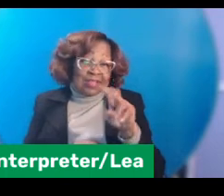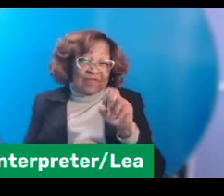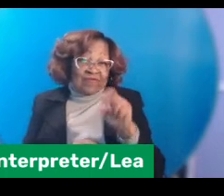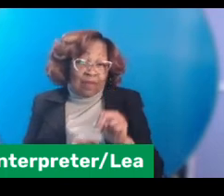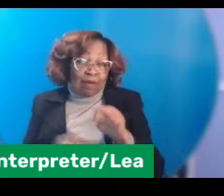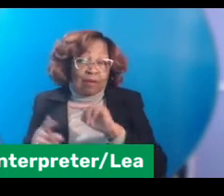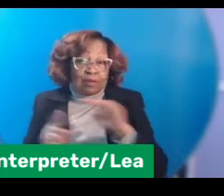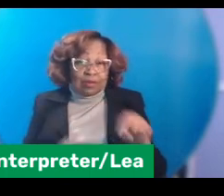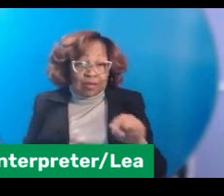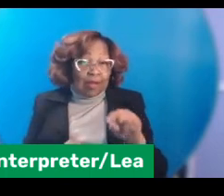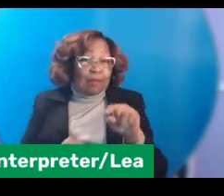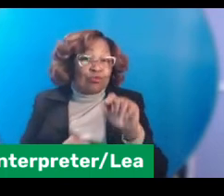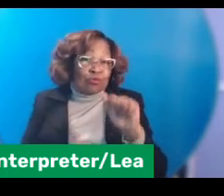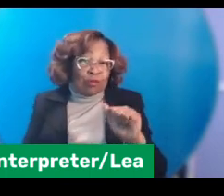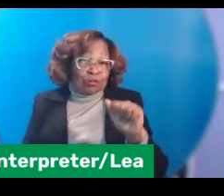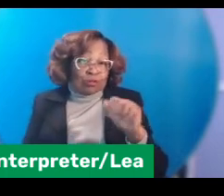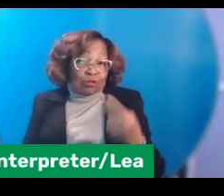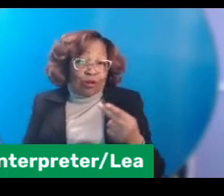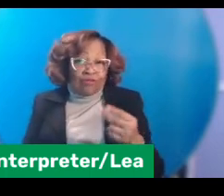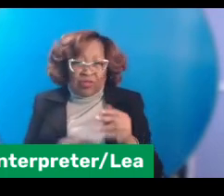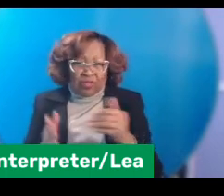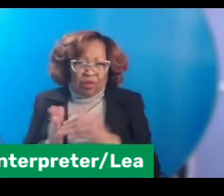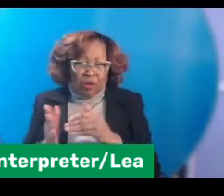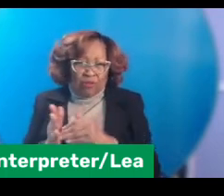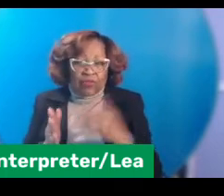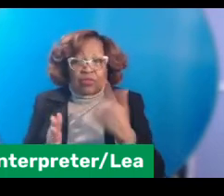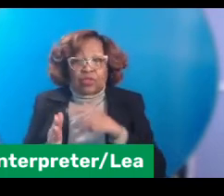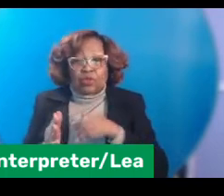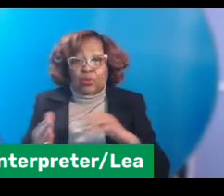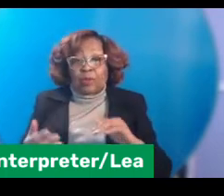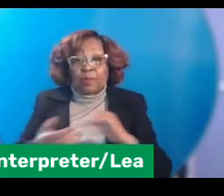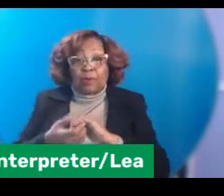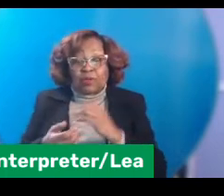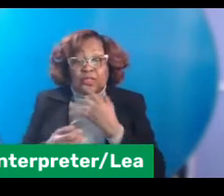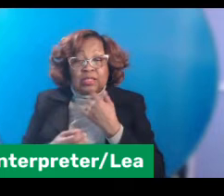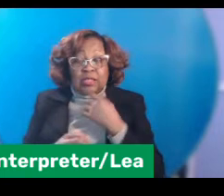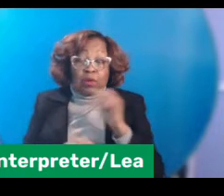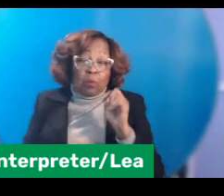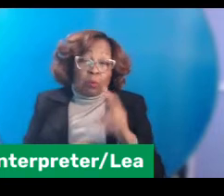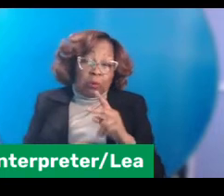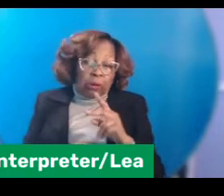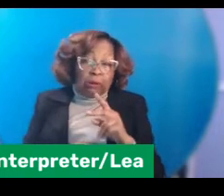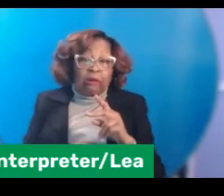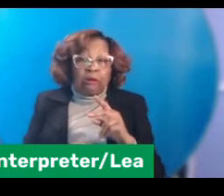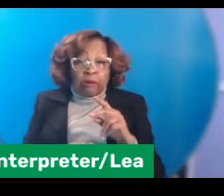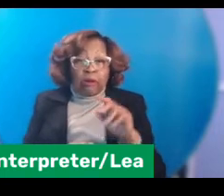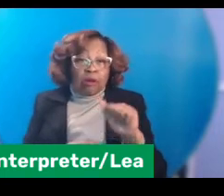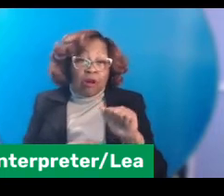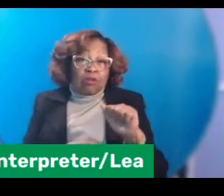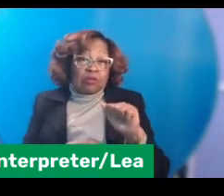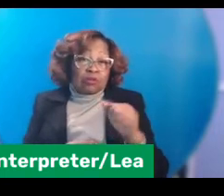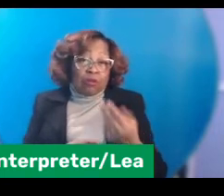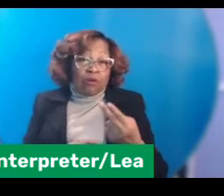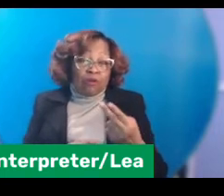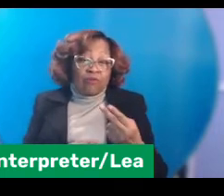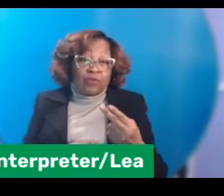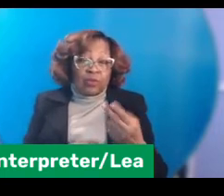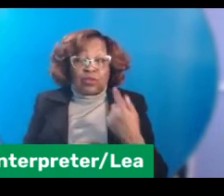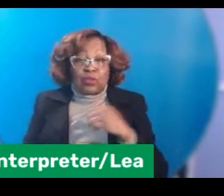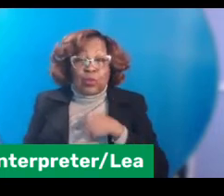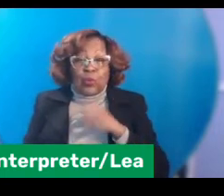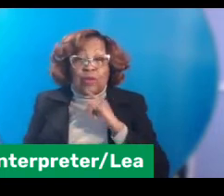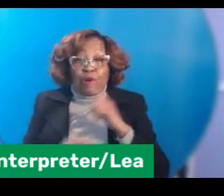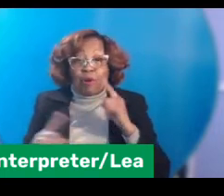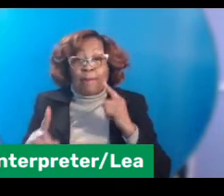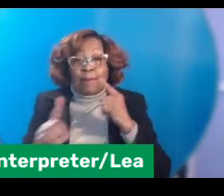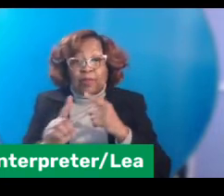Austin Harvest often because we partnered up and said, okay, at Austin Harvest, you know, we're a